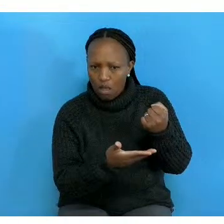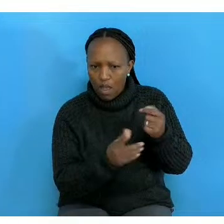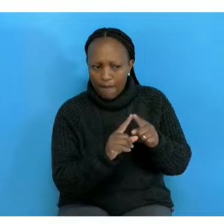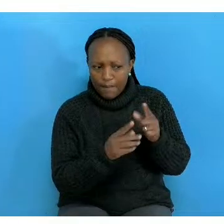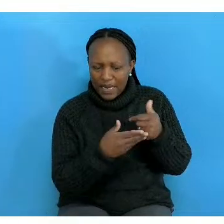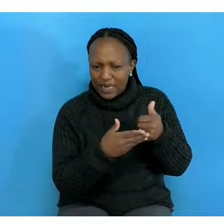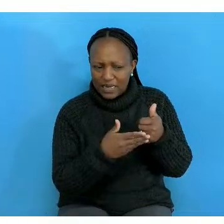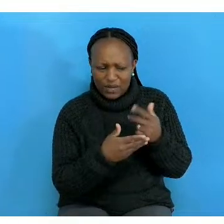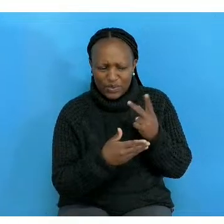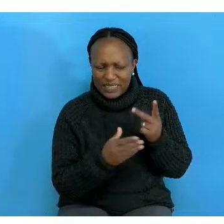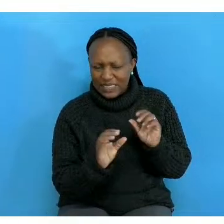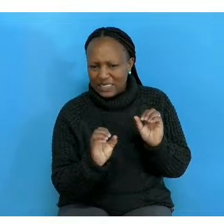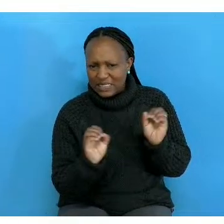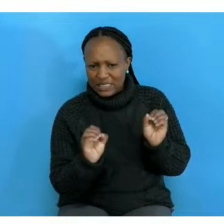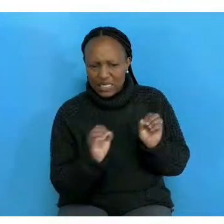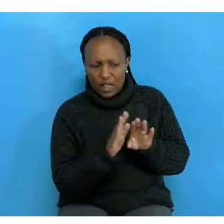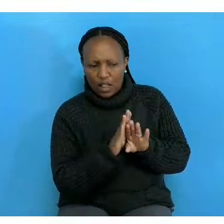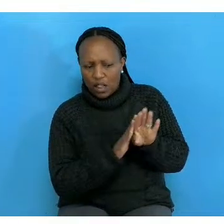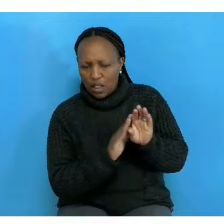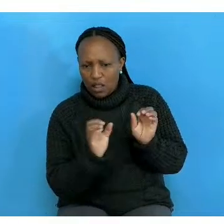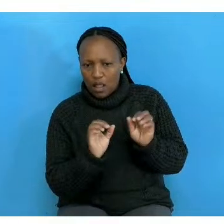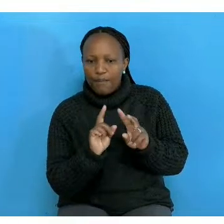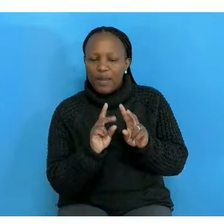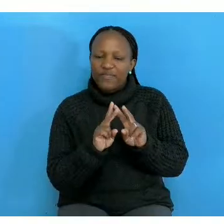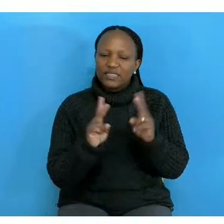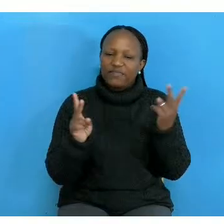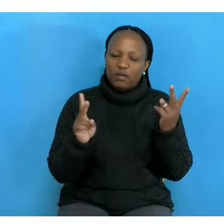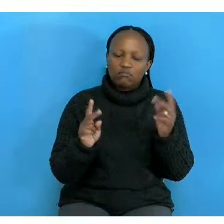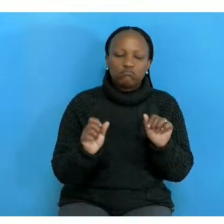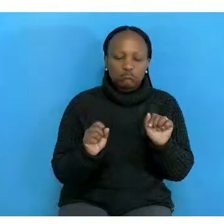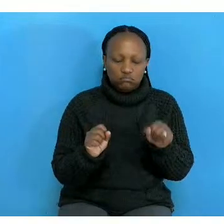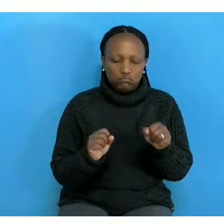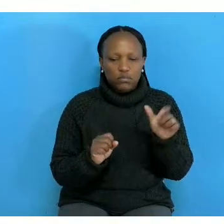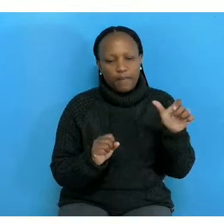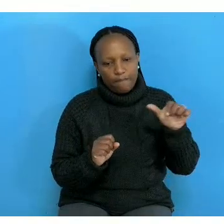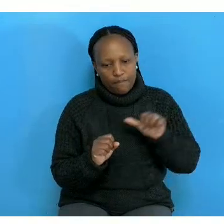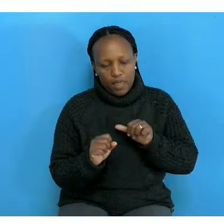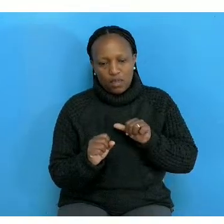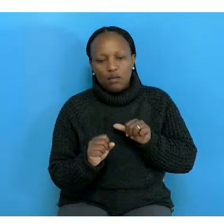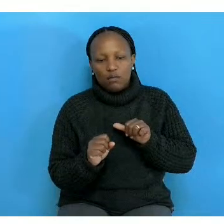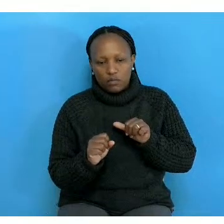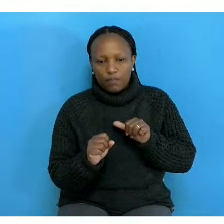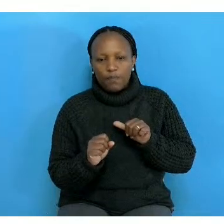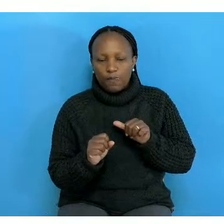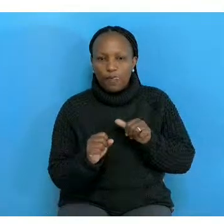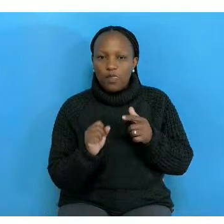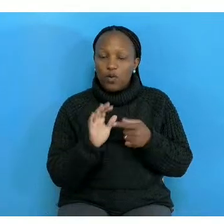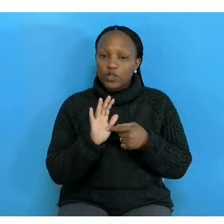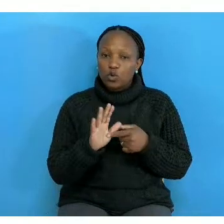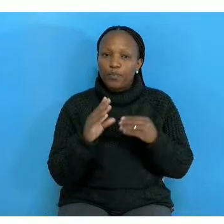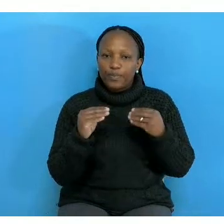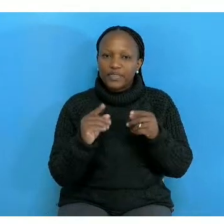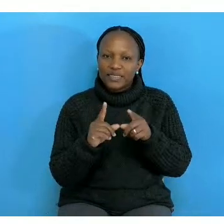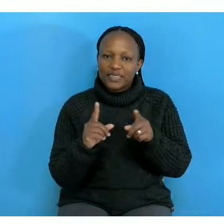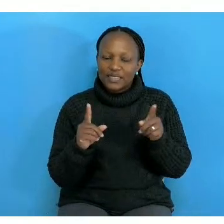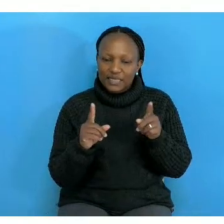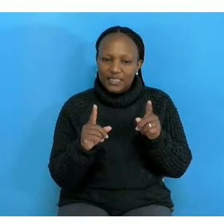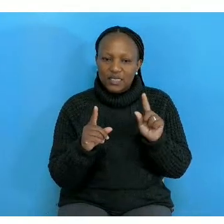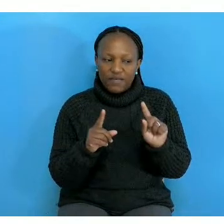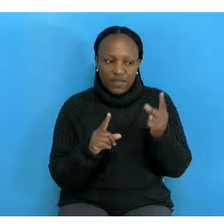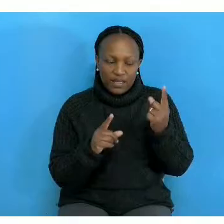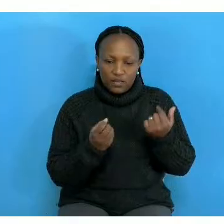here. So if it's something different, you can come back that will show that your business, you've utilized the first